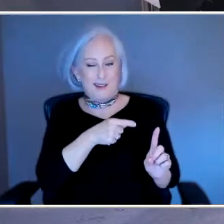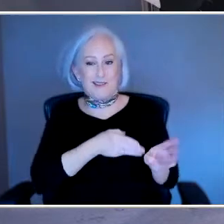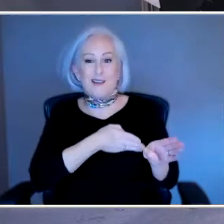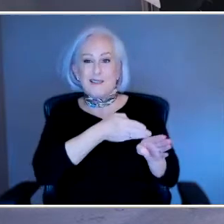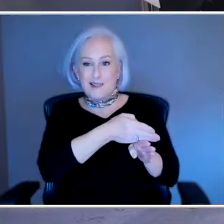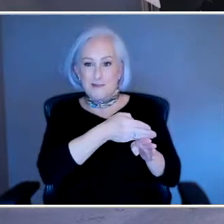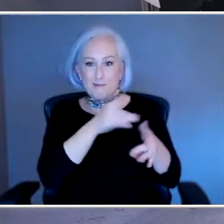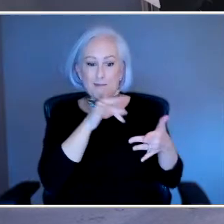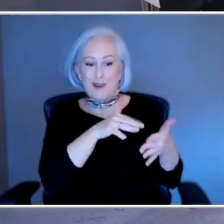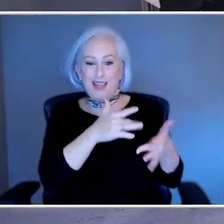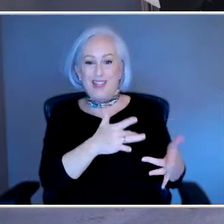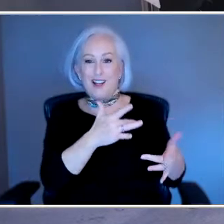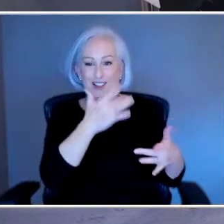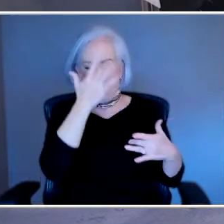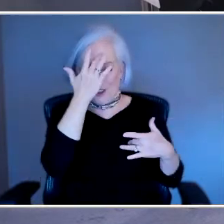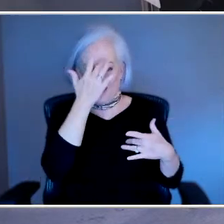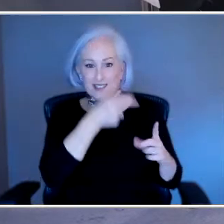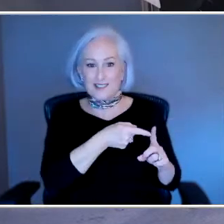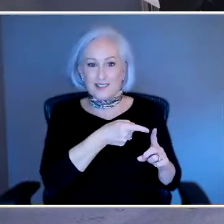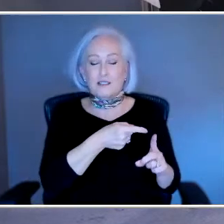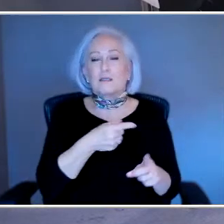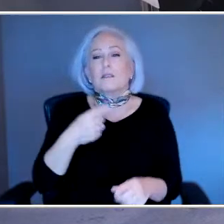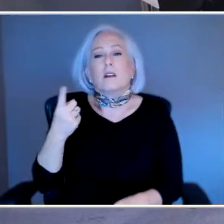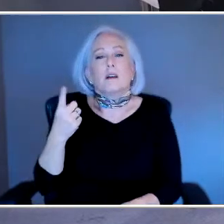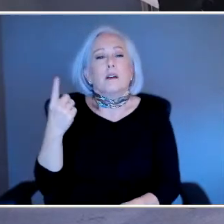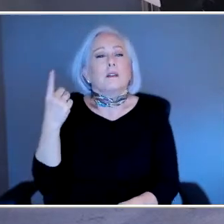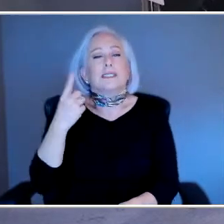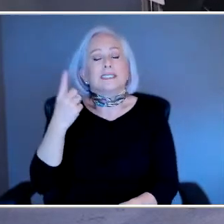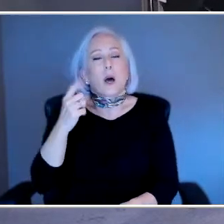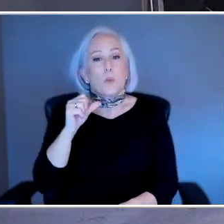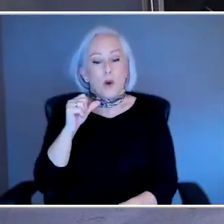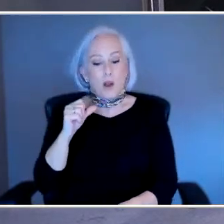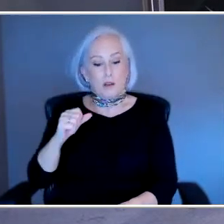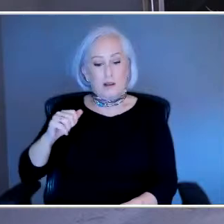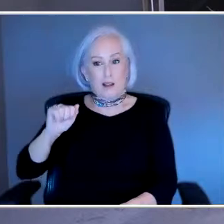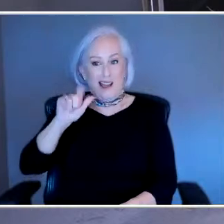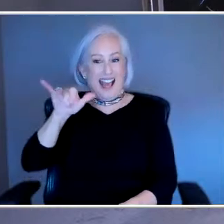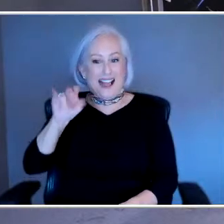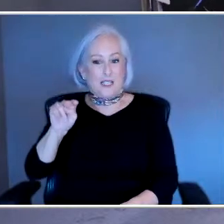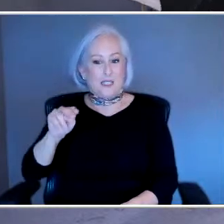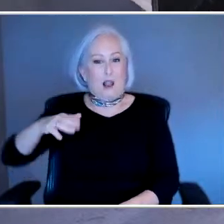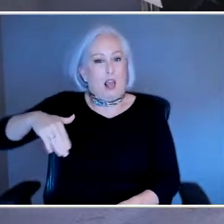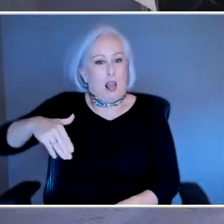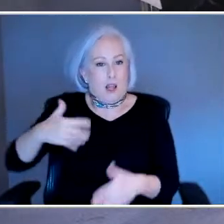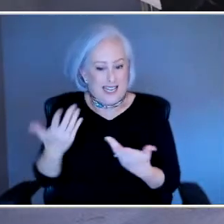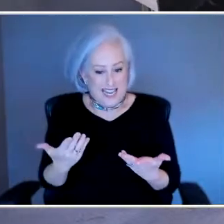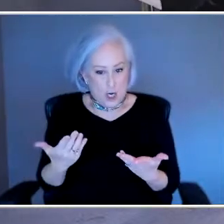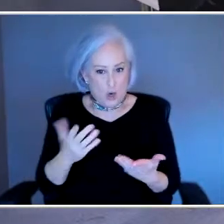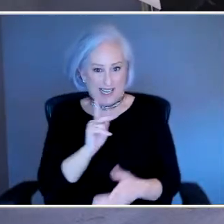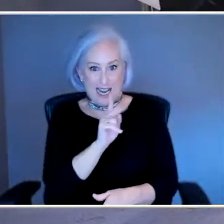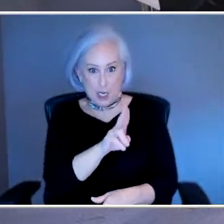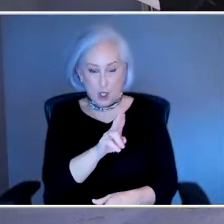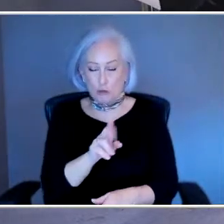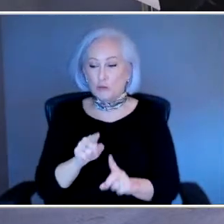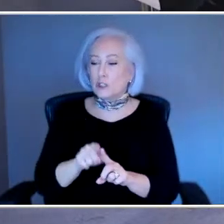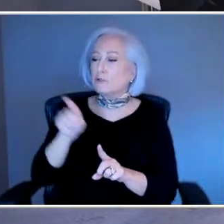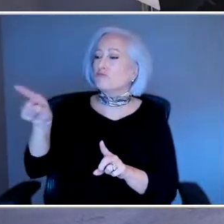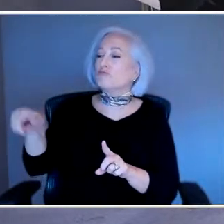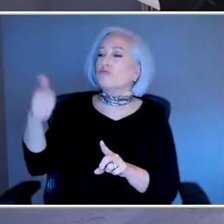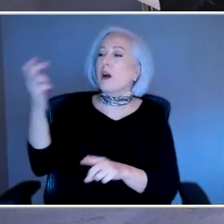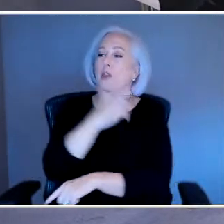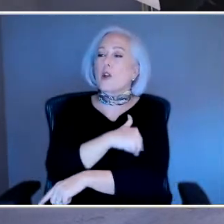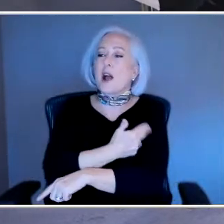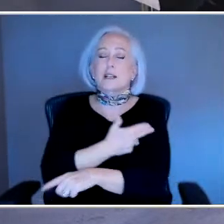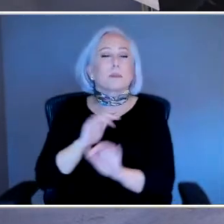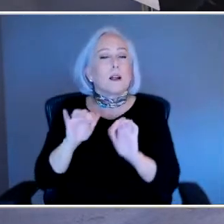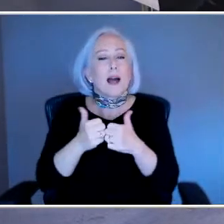just jump in on what would someone like Allison, who isn't here yet, she's at another place across town perhaps, how would she know to ask that? And until she